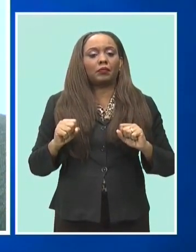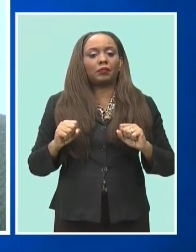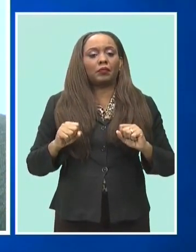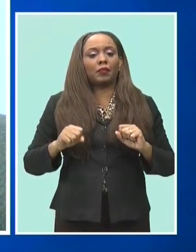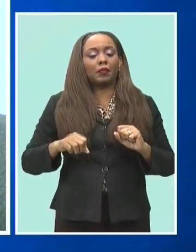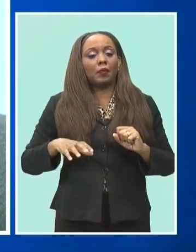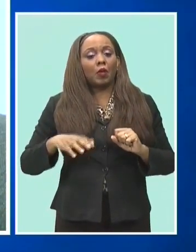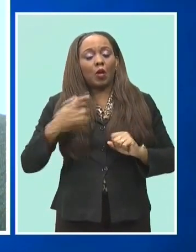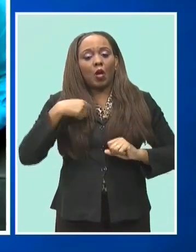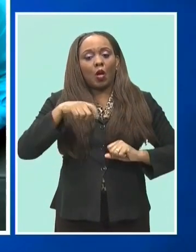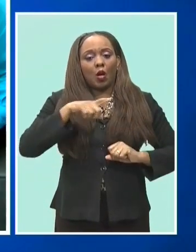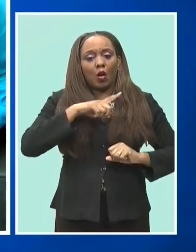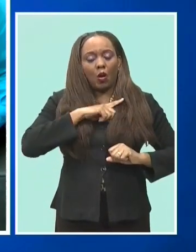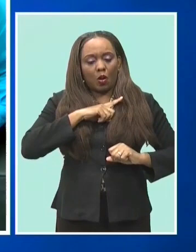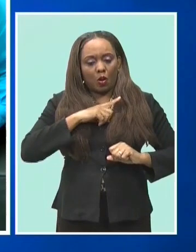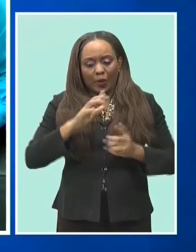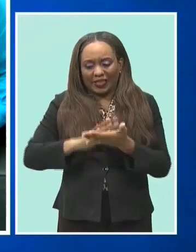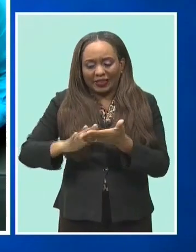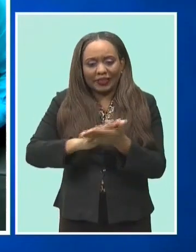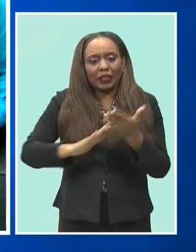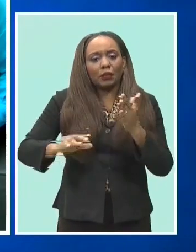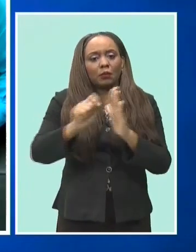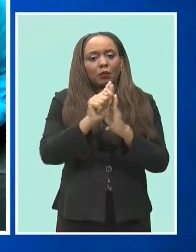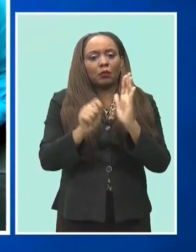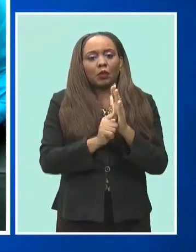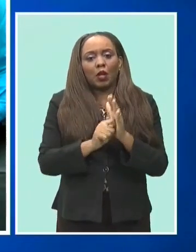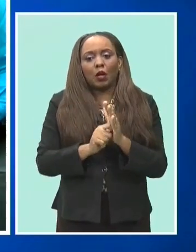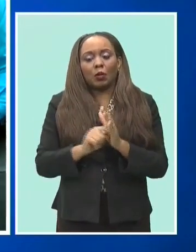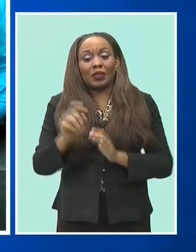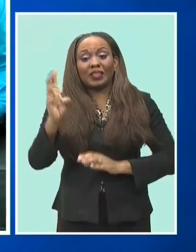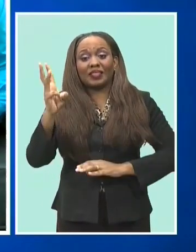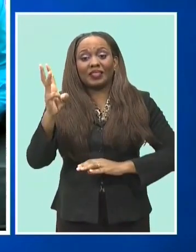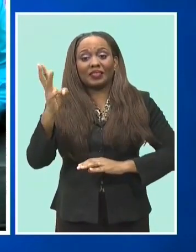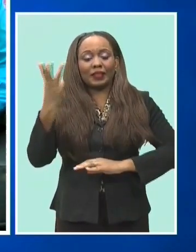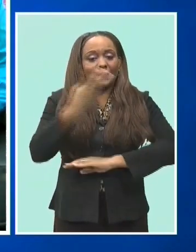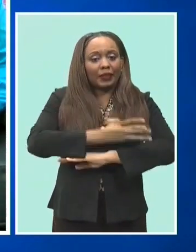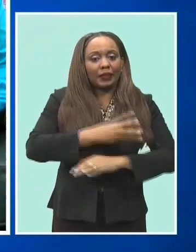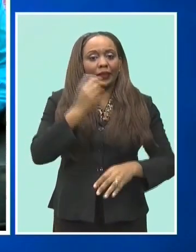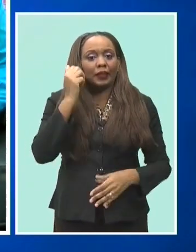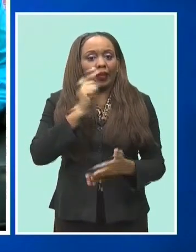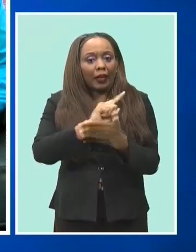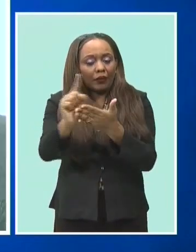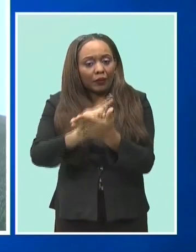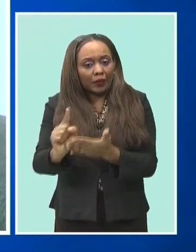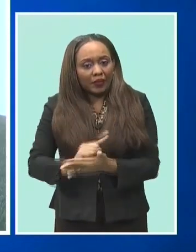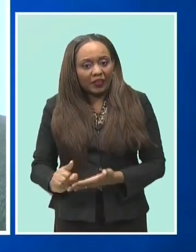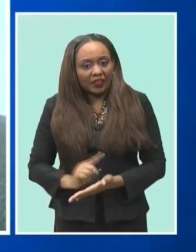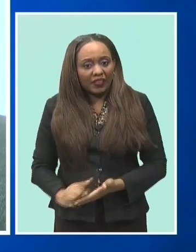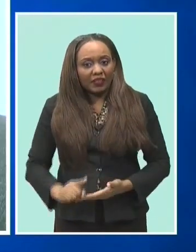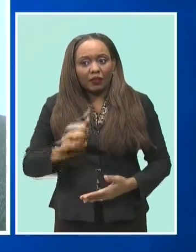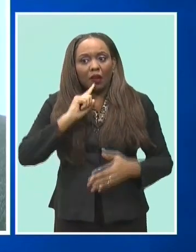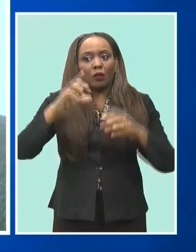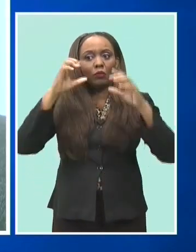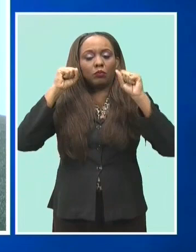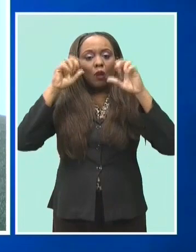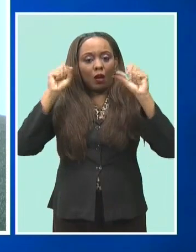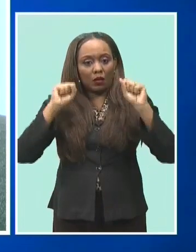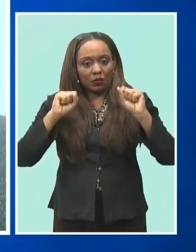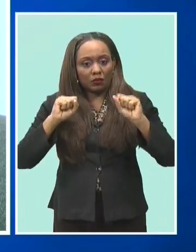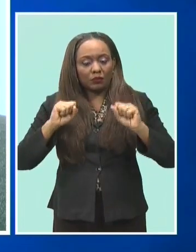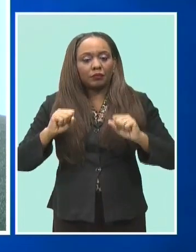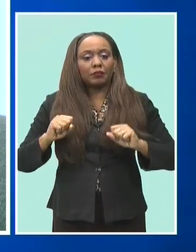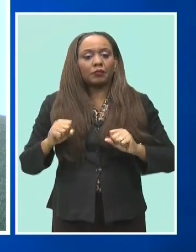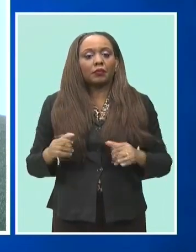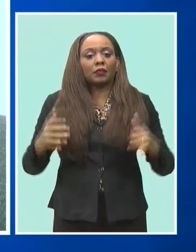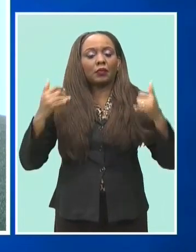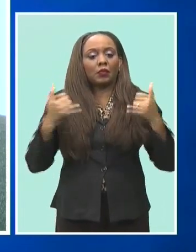7. So to go into Bridgetown and its environments and to have 23 loads was an eye-opener. In terms